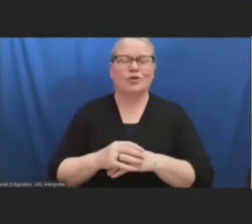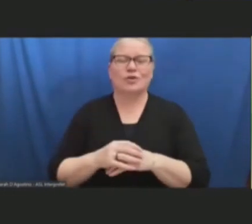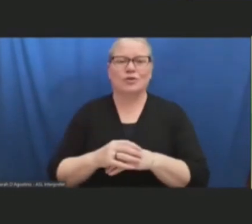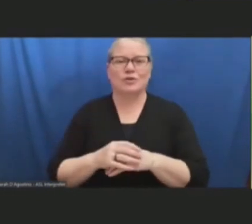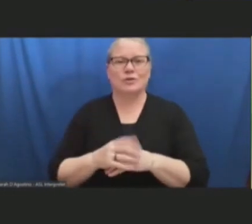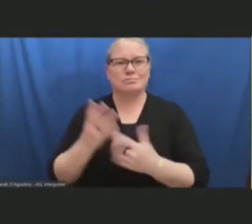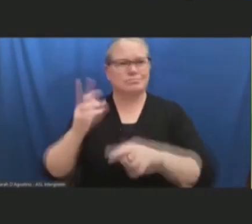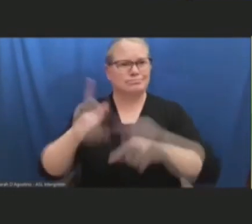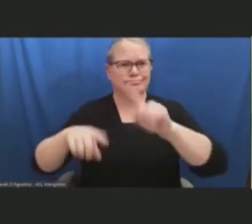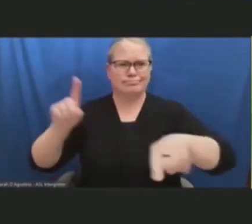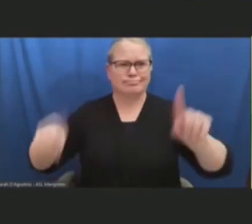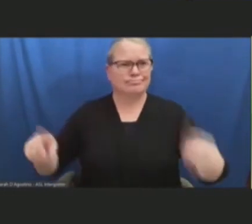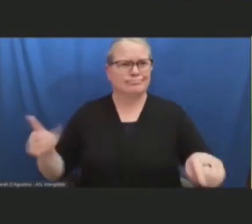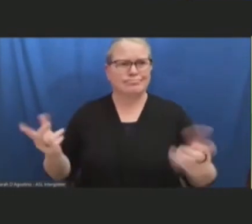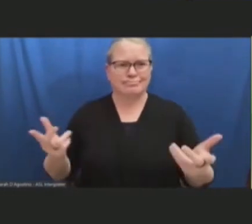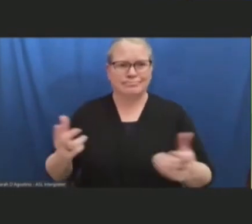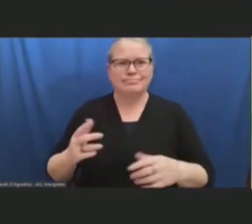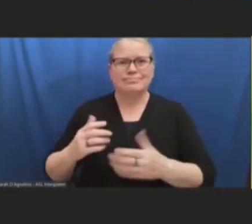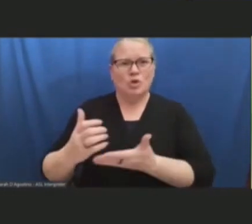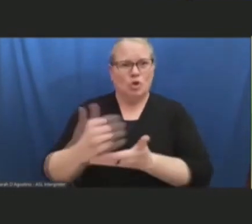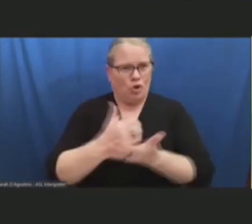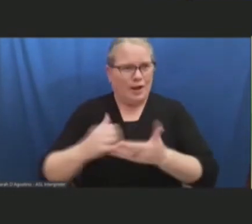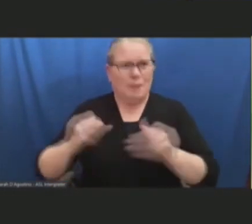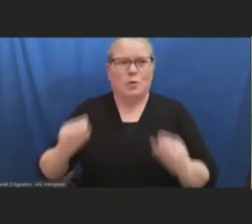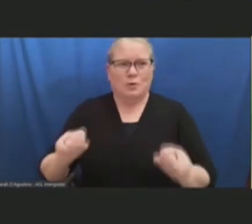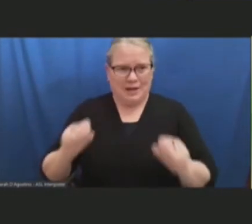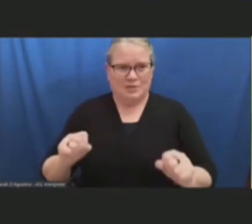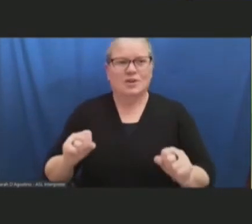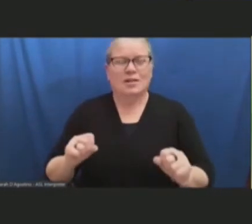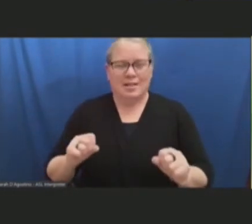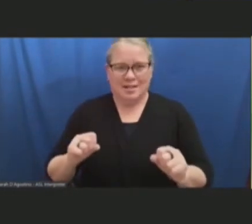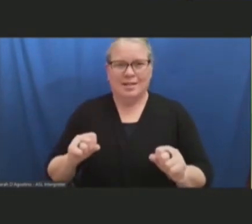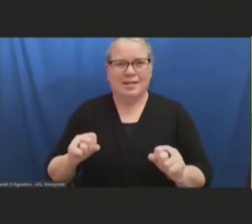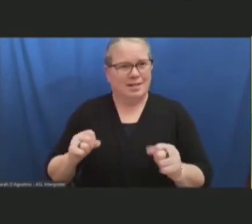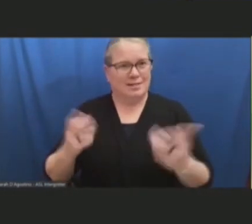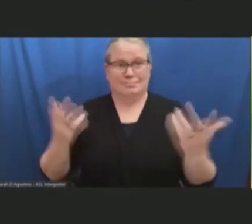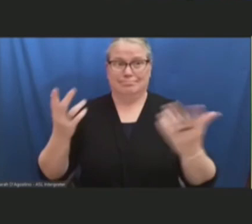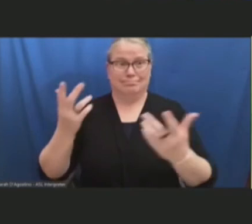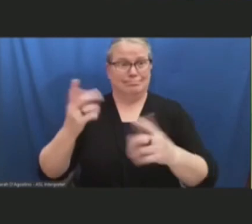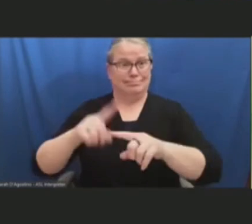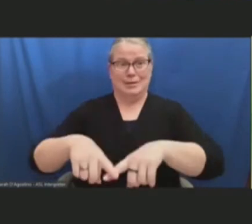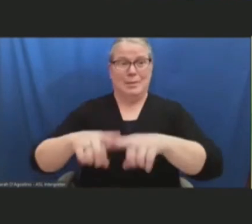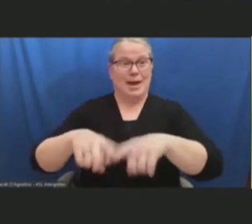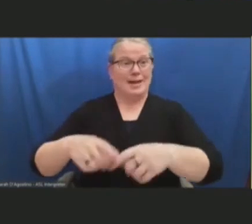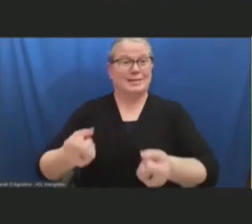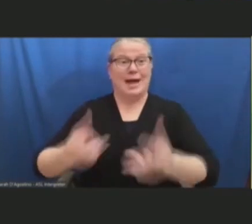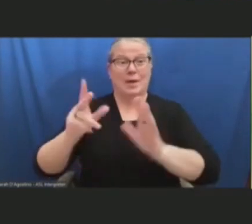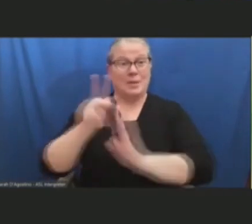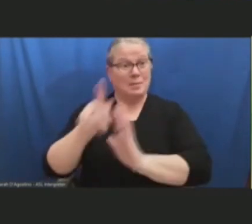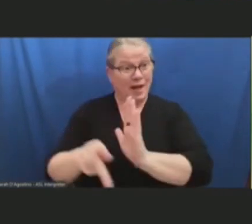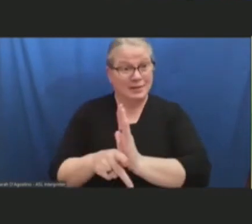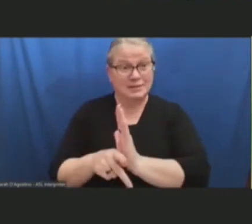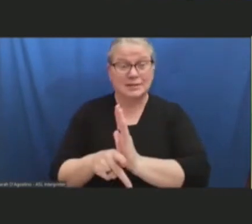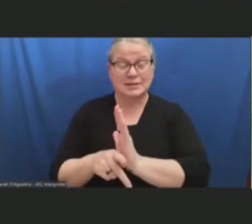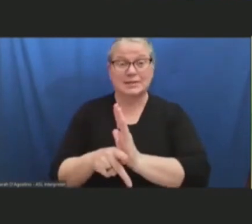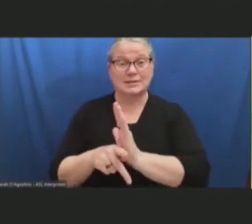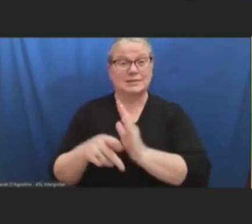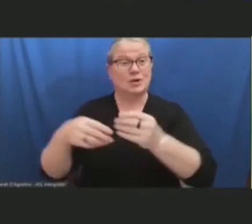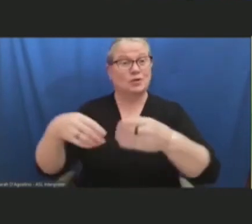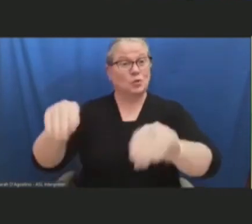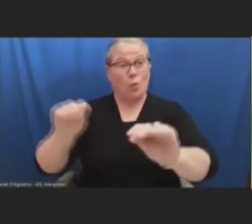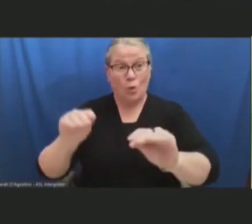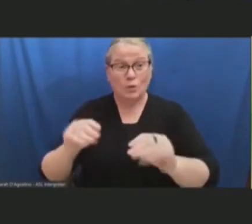range. Earning potential is unlimited depending on how many policies that are